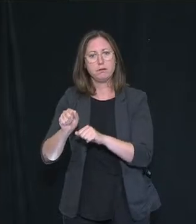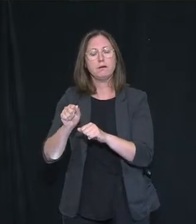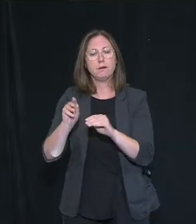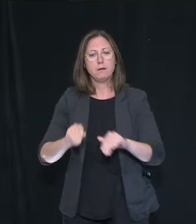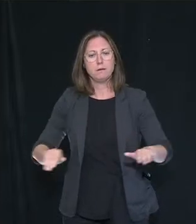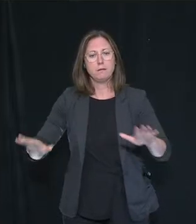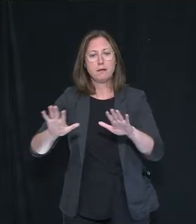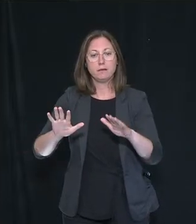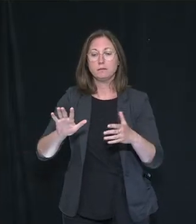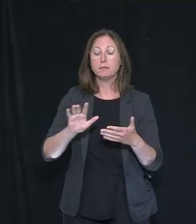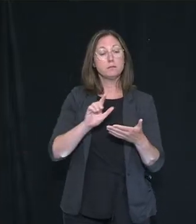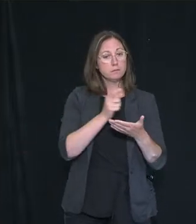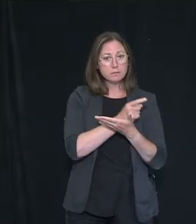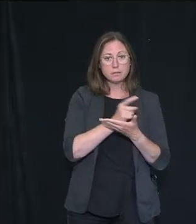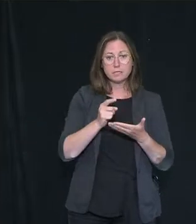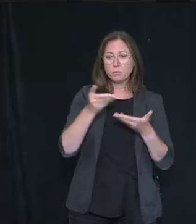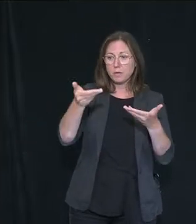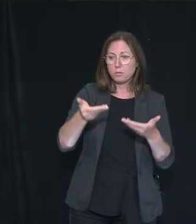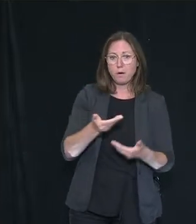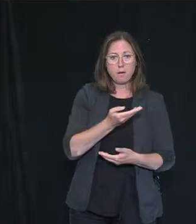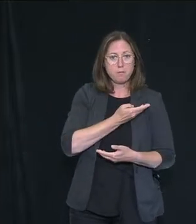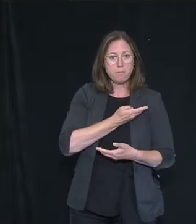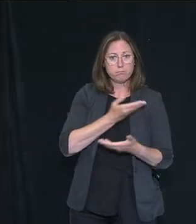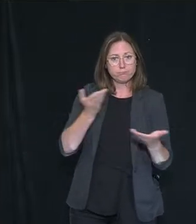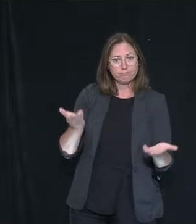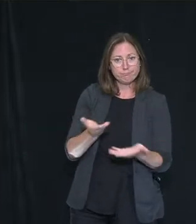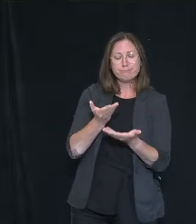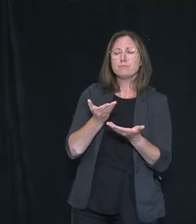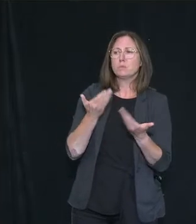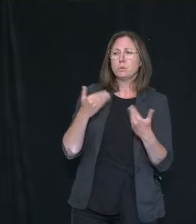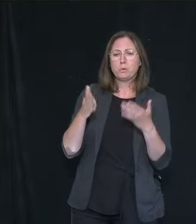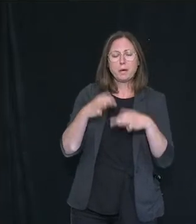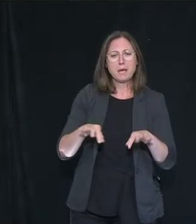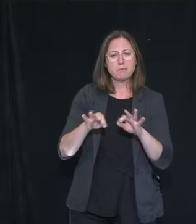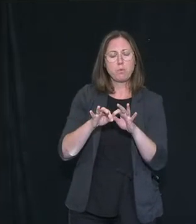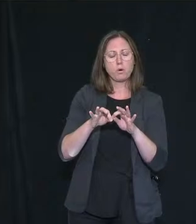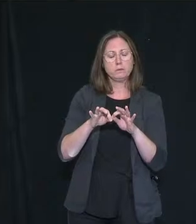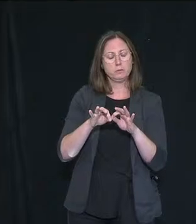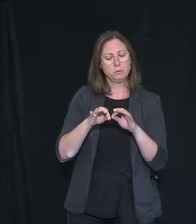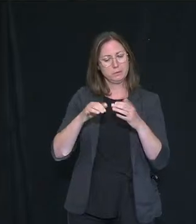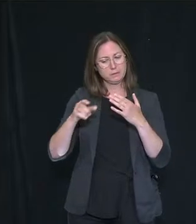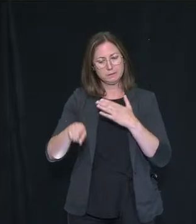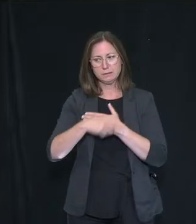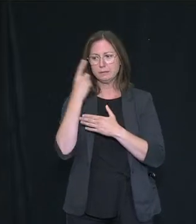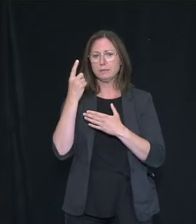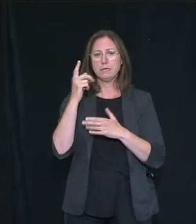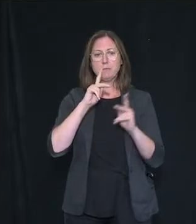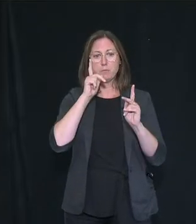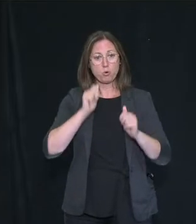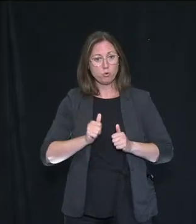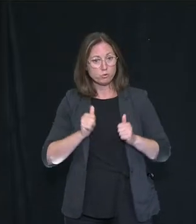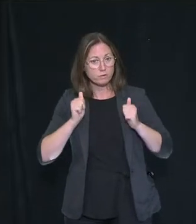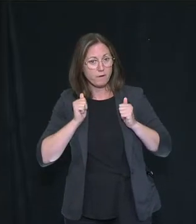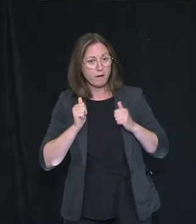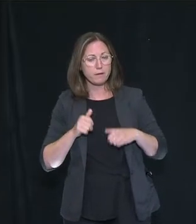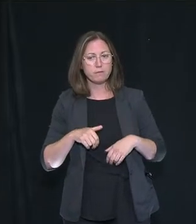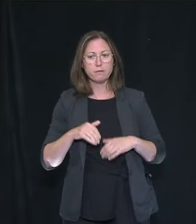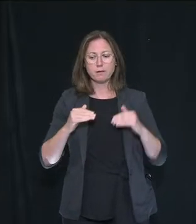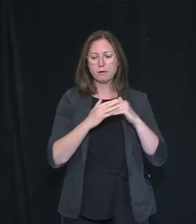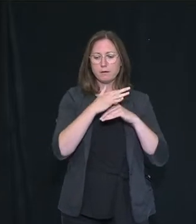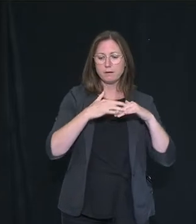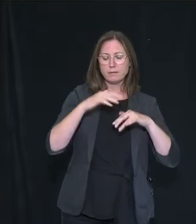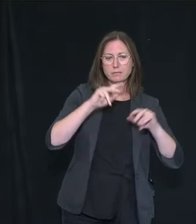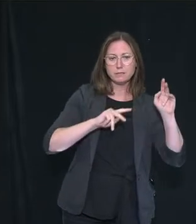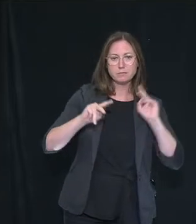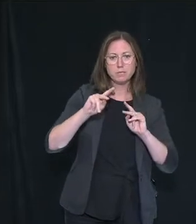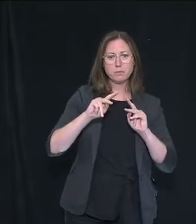Holiness this week, it's important to reflect on the significance of this moment for survivors, for Indigenous